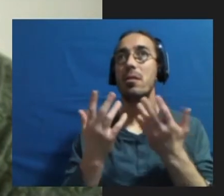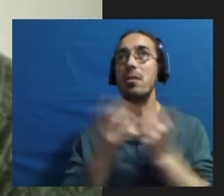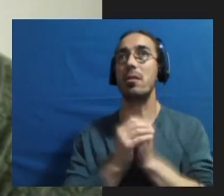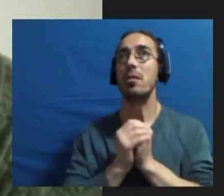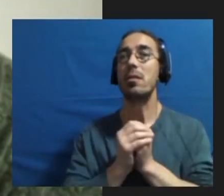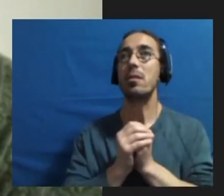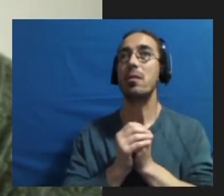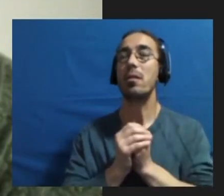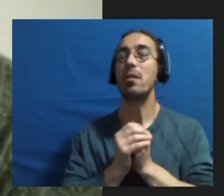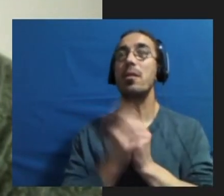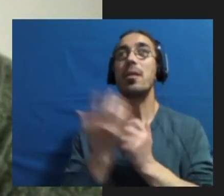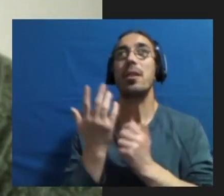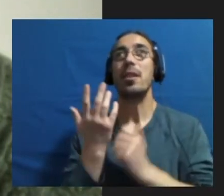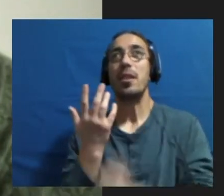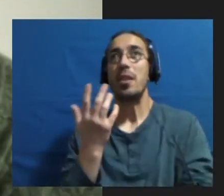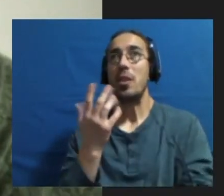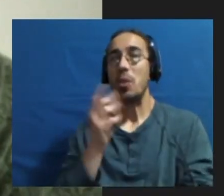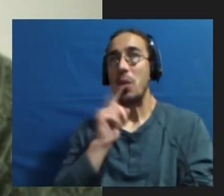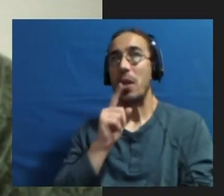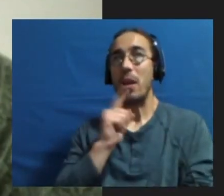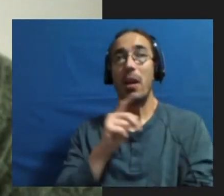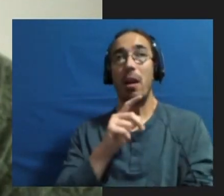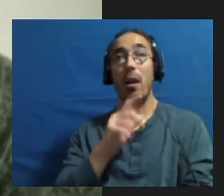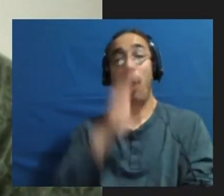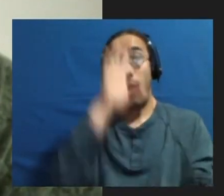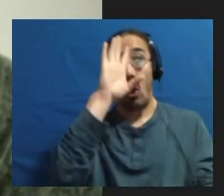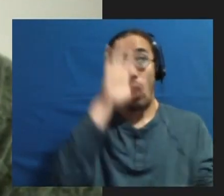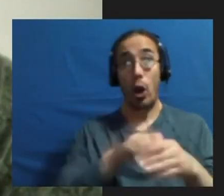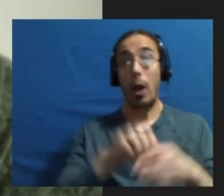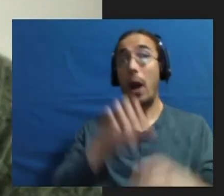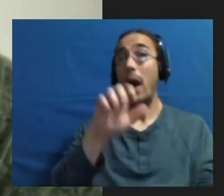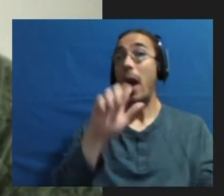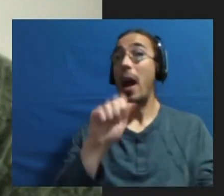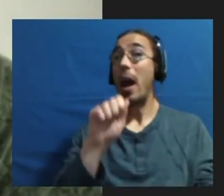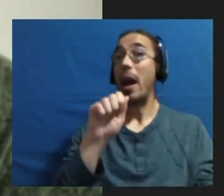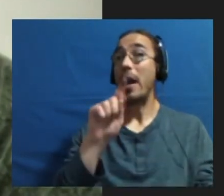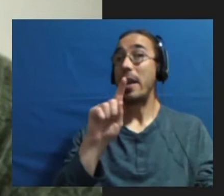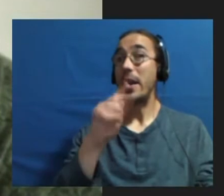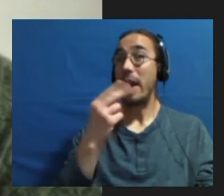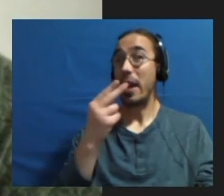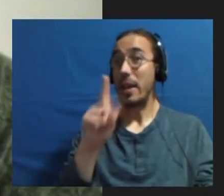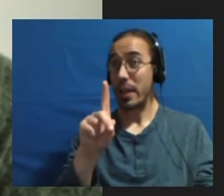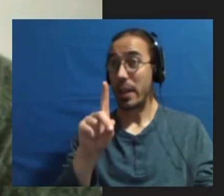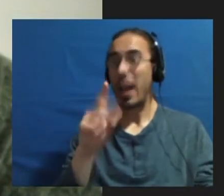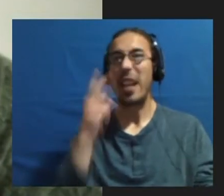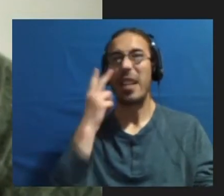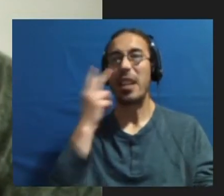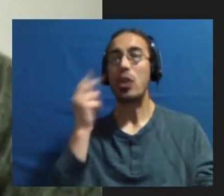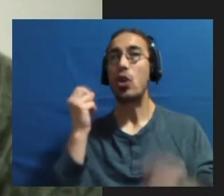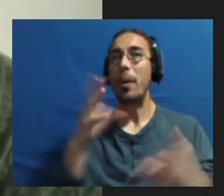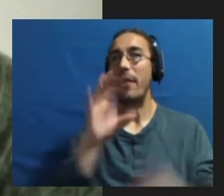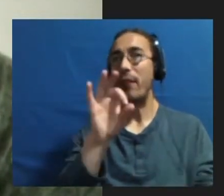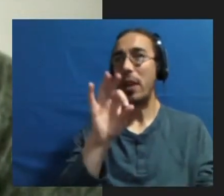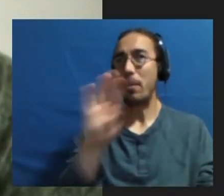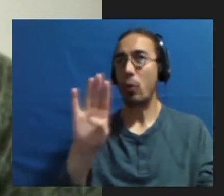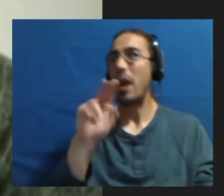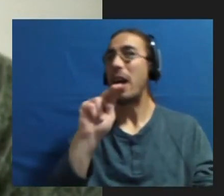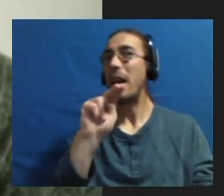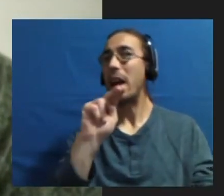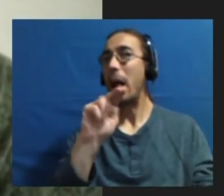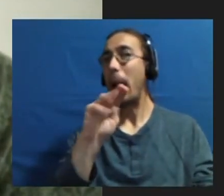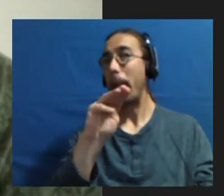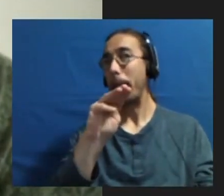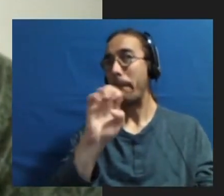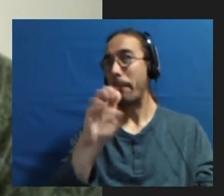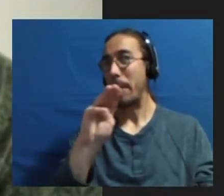many ADHD and autism memes on social media now. I'm just like, wow, I'm not the only person. I'm